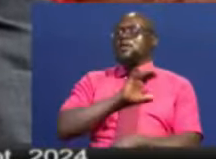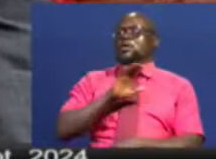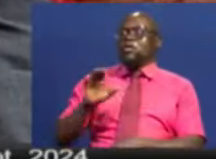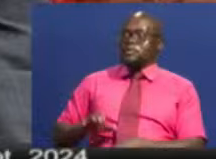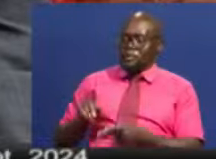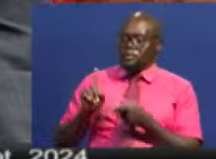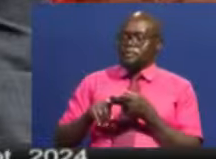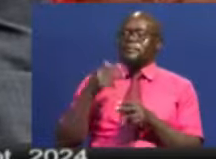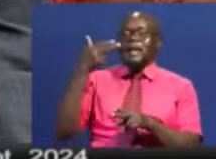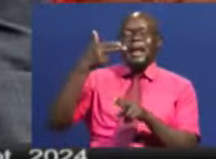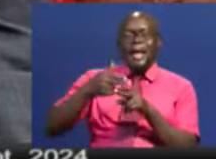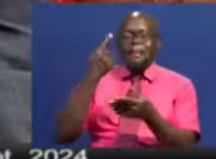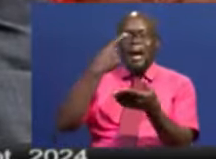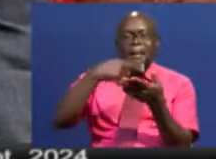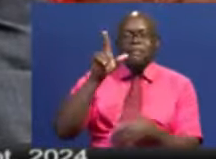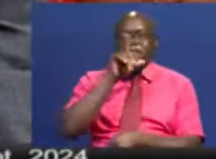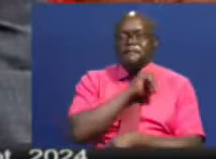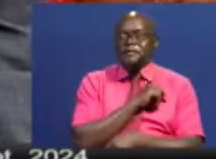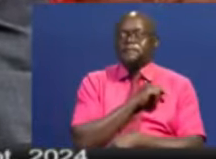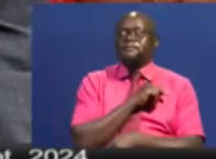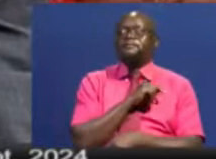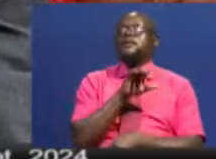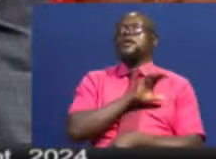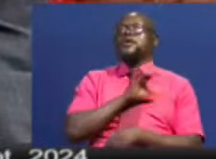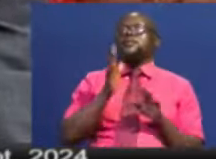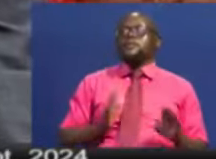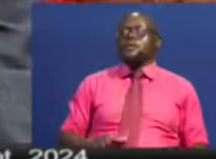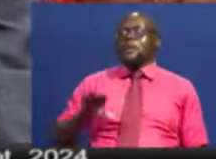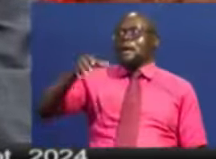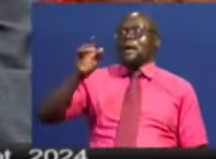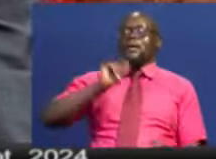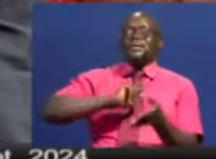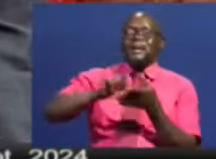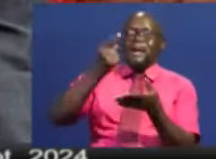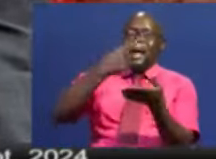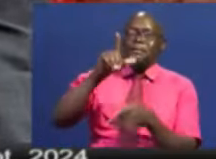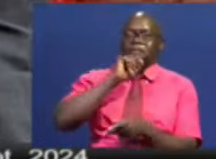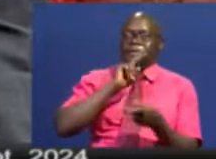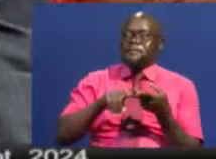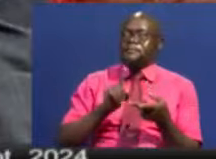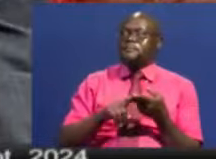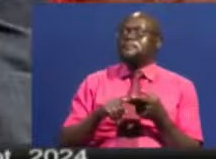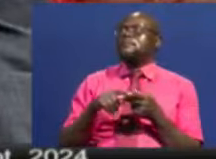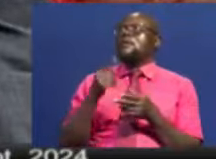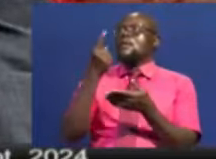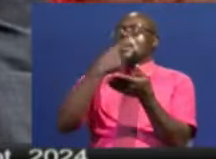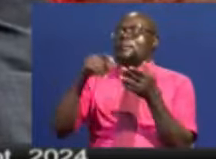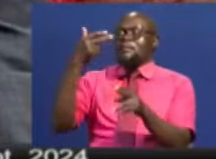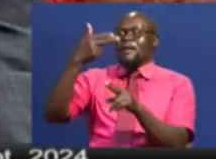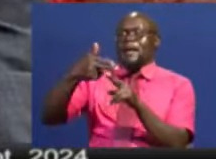commissions, we pass names of county secretary, we pass names here,